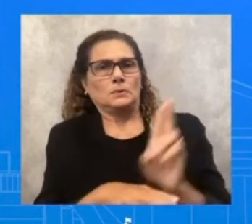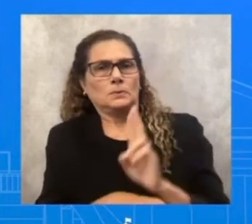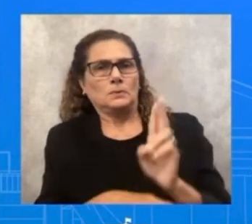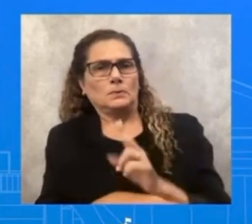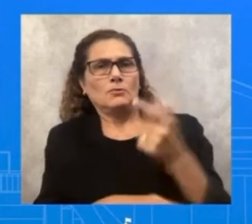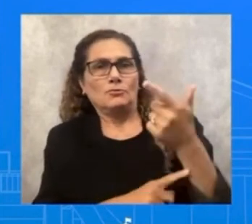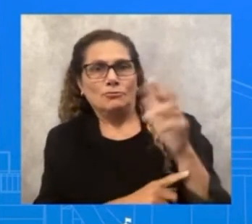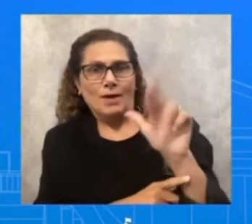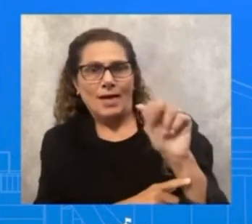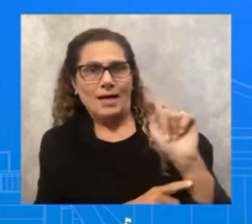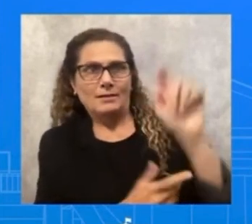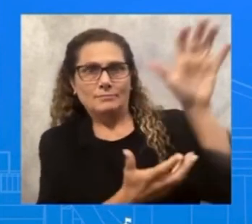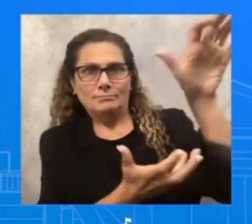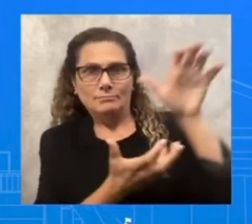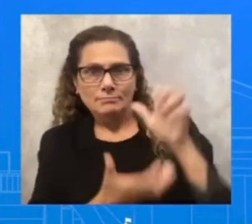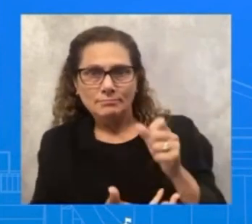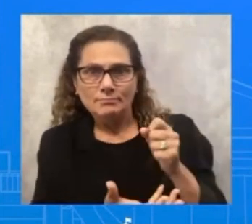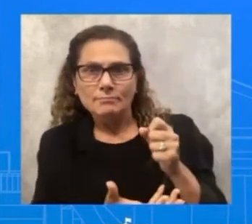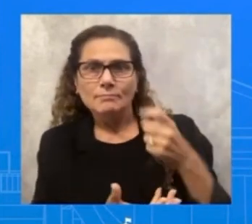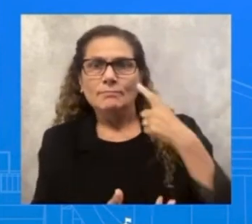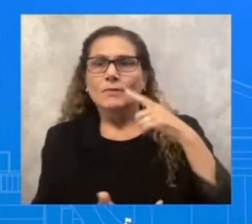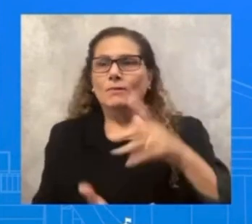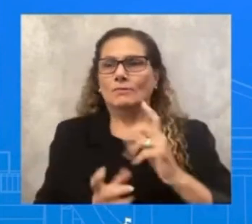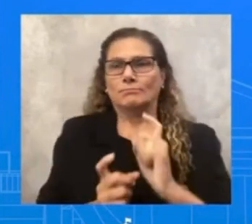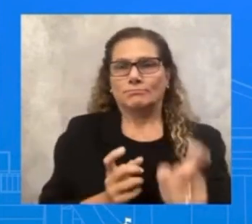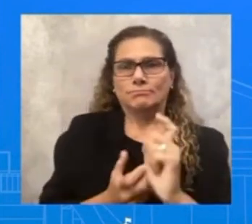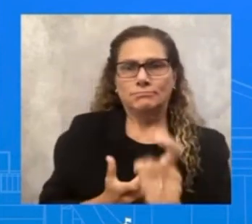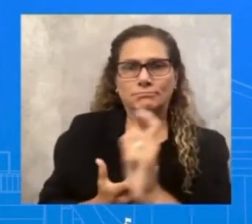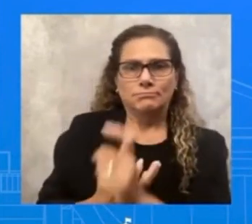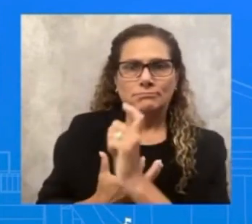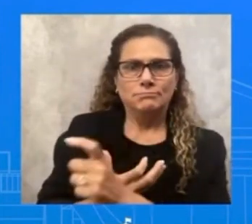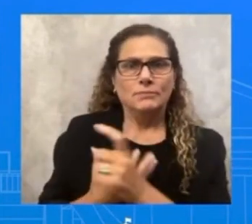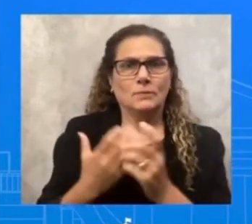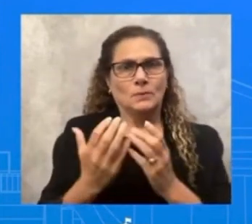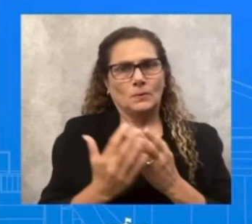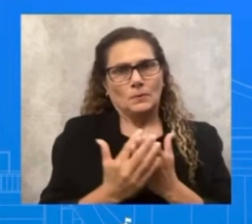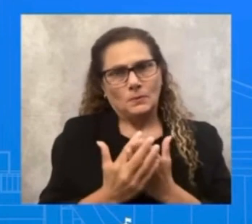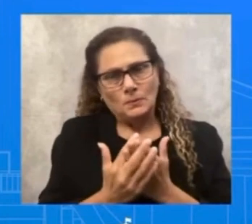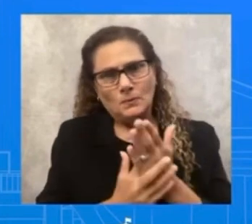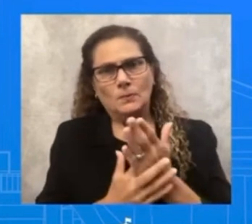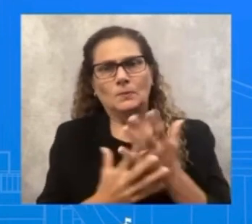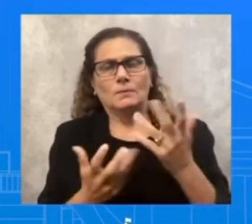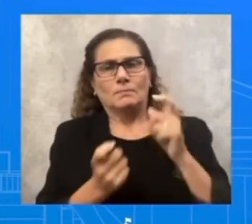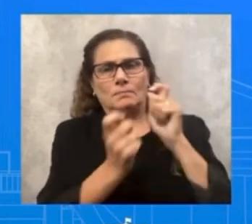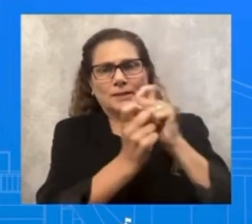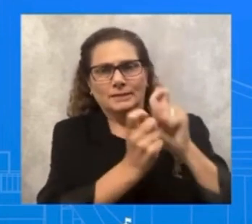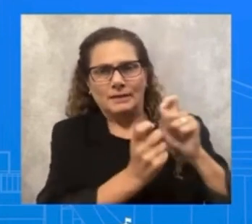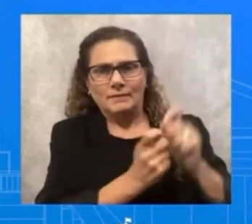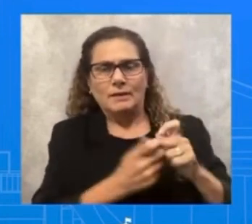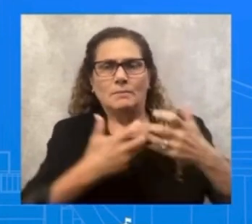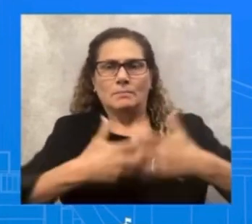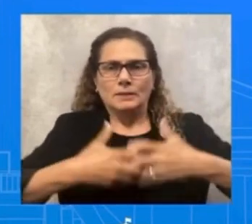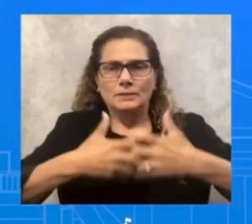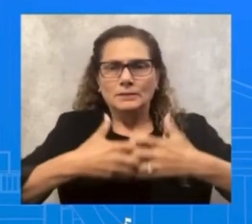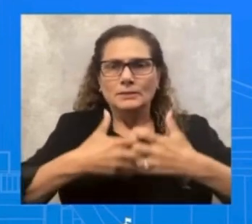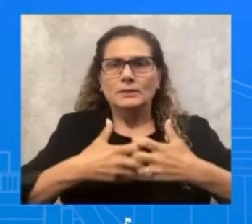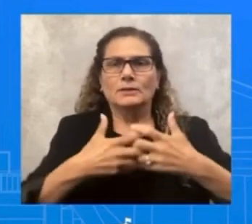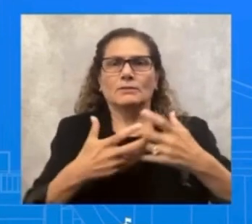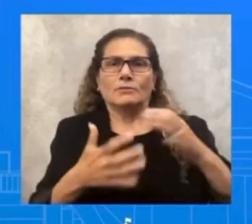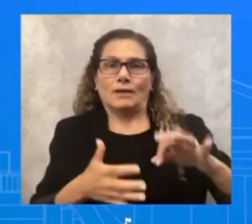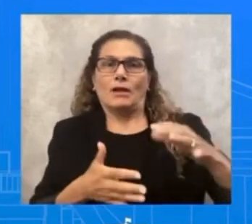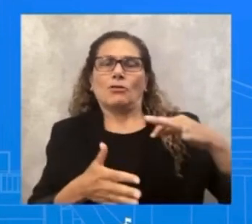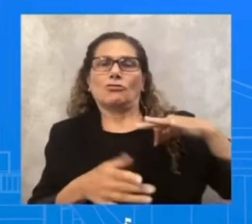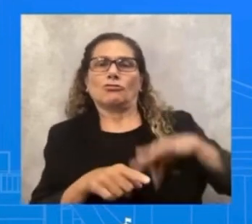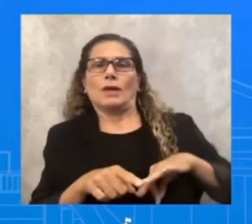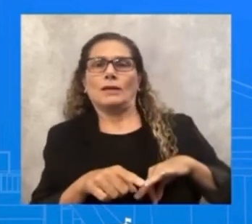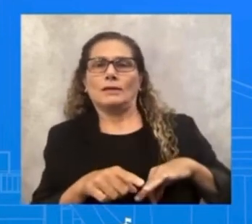law, through these, particularly the manufacturing tax credit, so-called 45X credit,